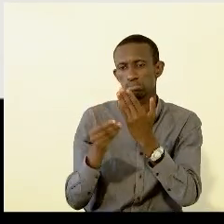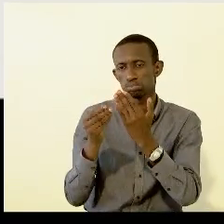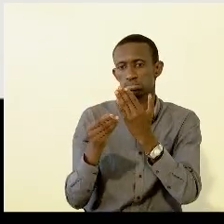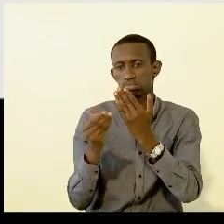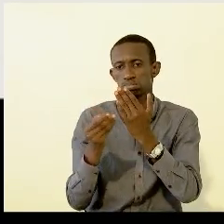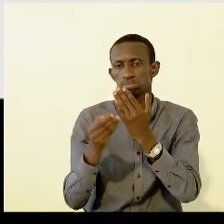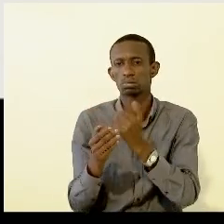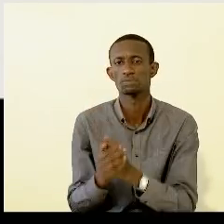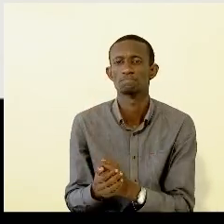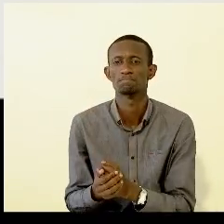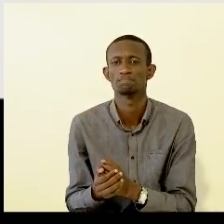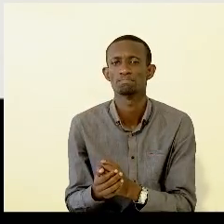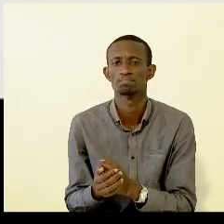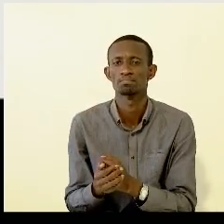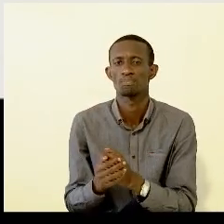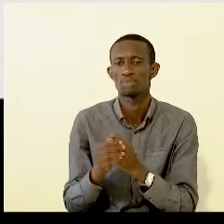is this